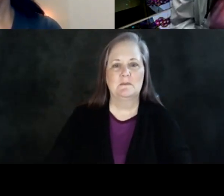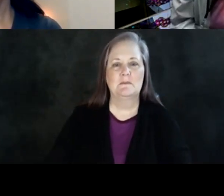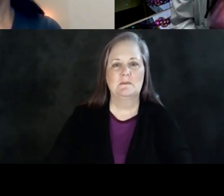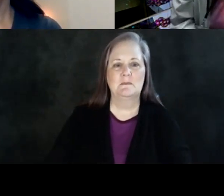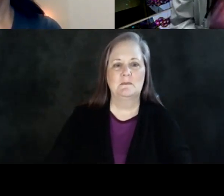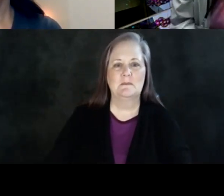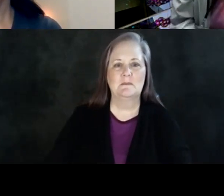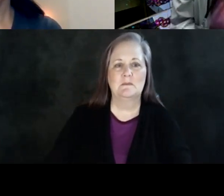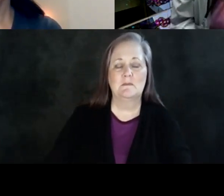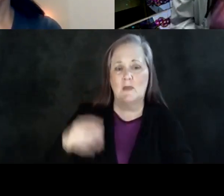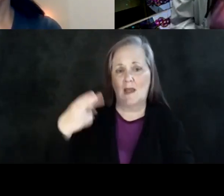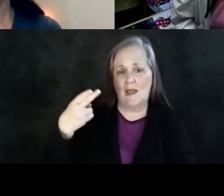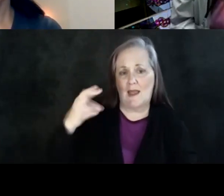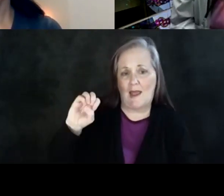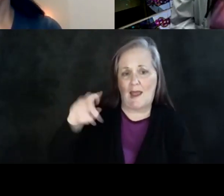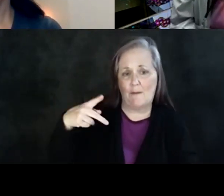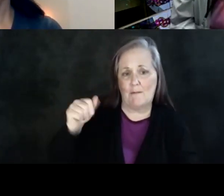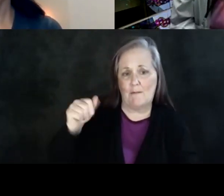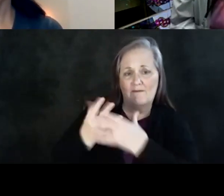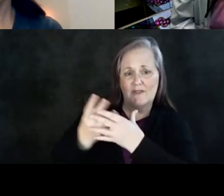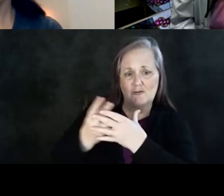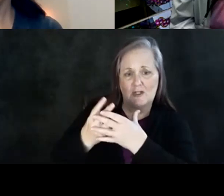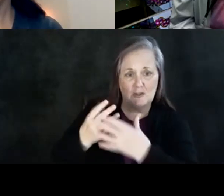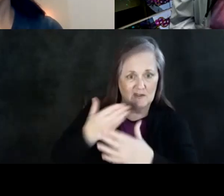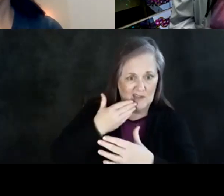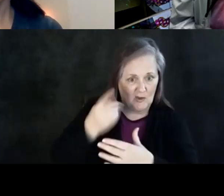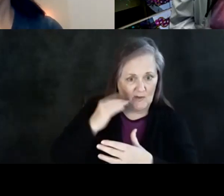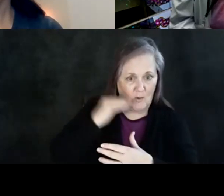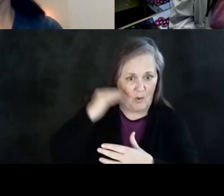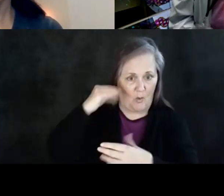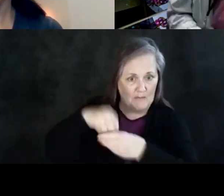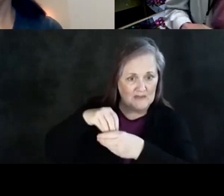Are HEPA filtration systems helpful for home uses?